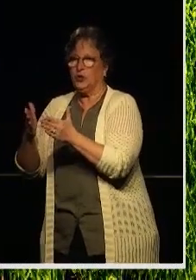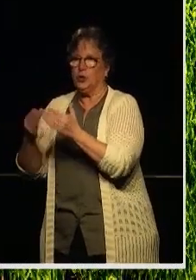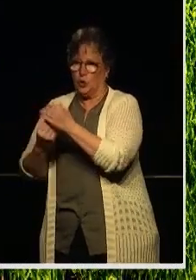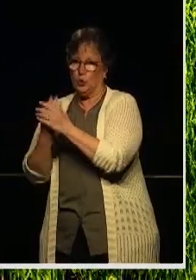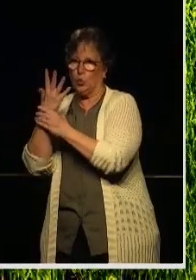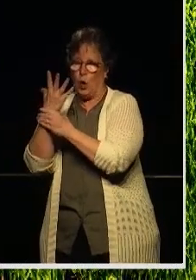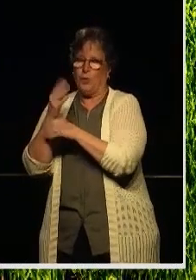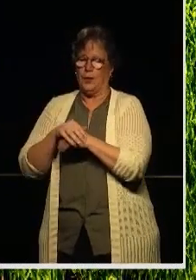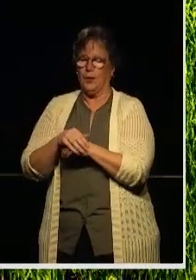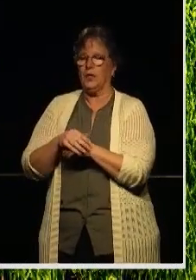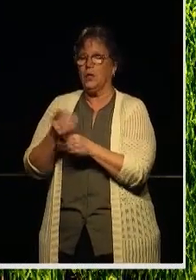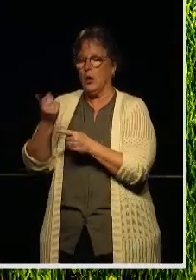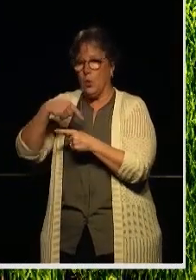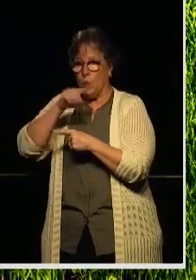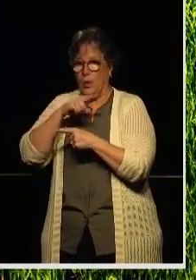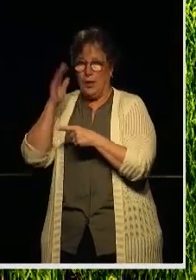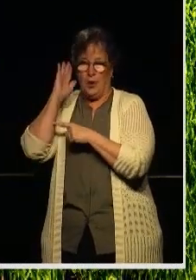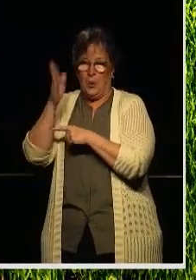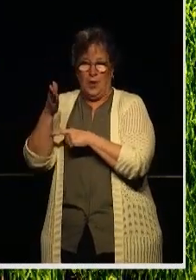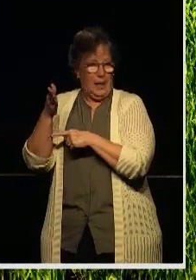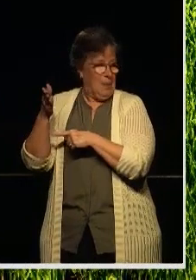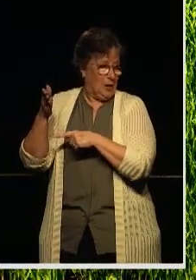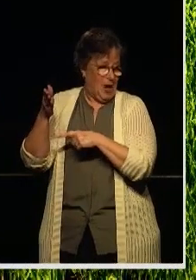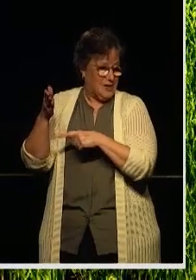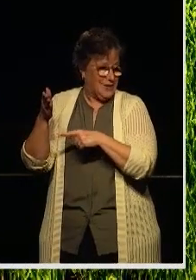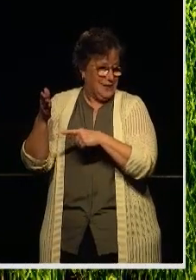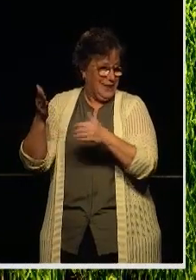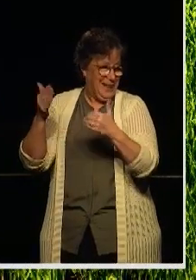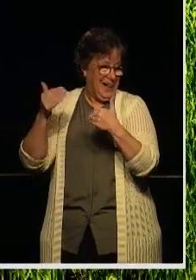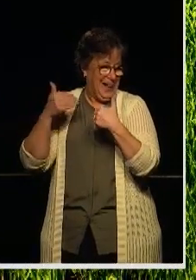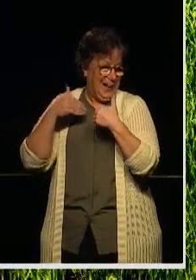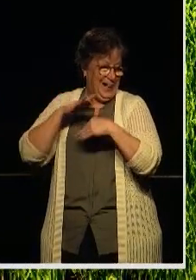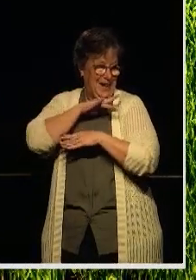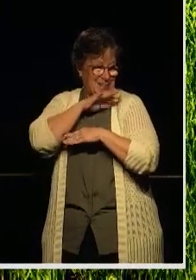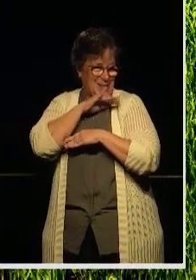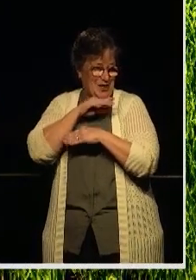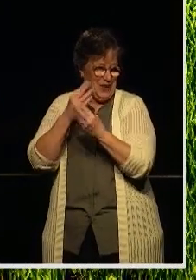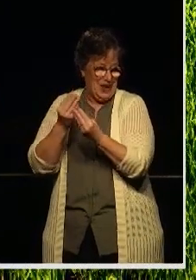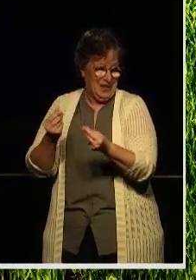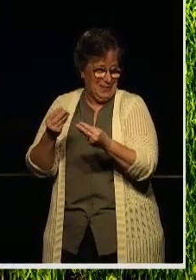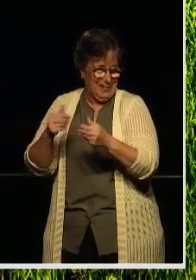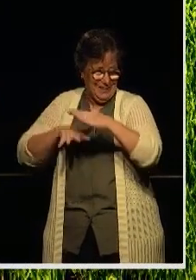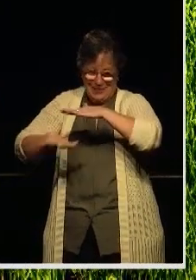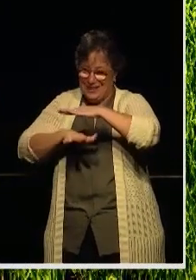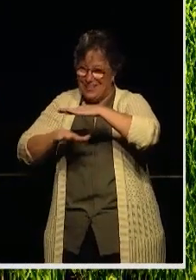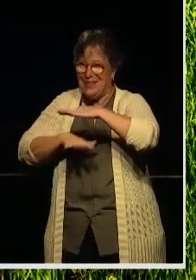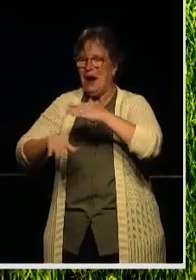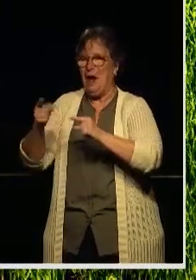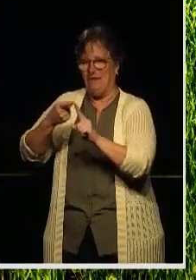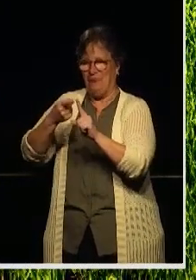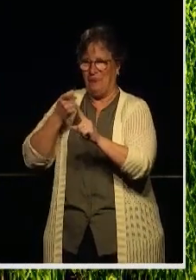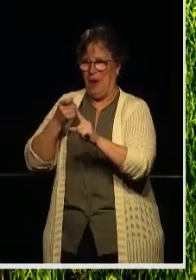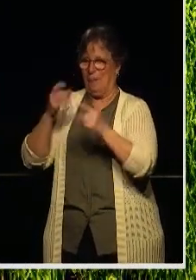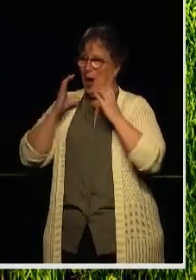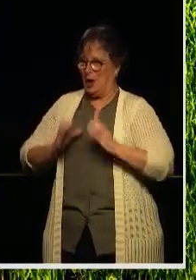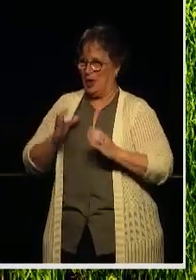and profitability as we roll out those substrate sales that I mentioned and start realizing that recurring revenue from our existing customer base.